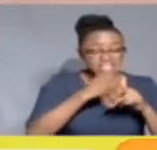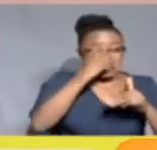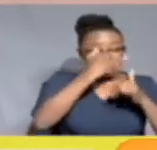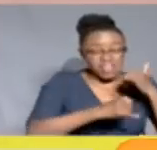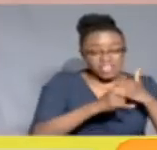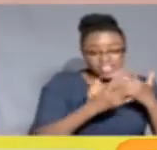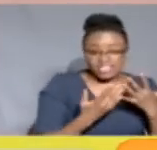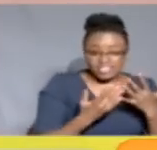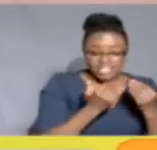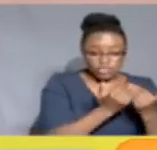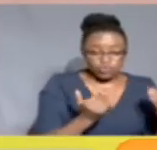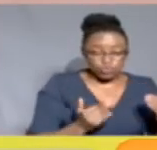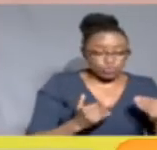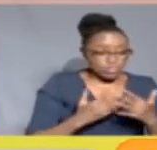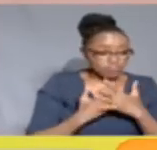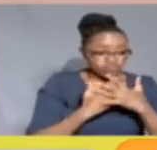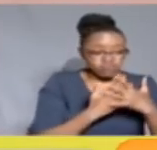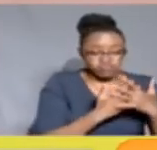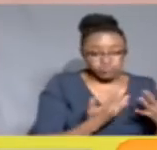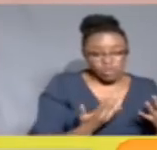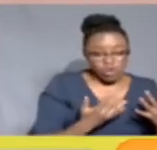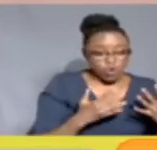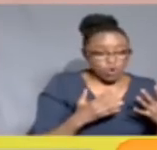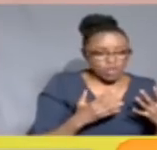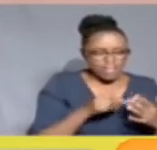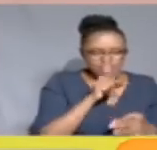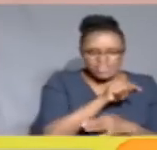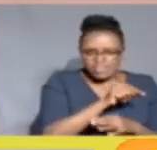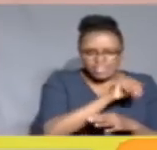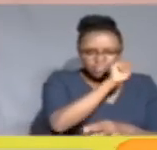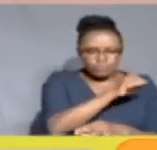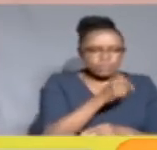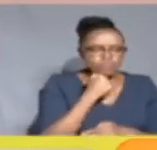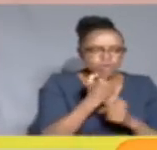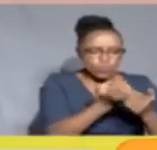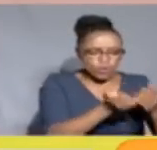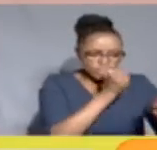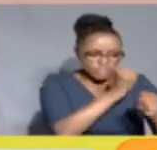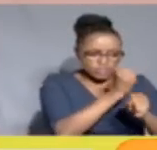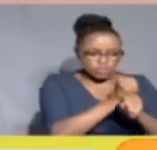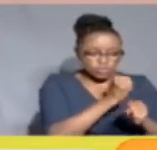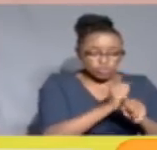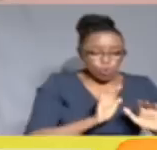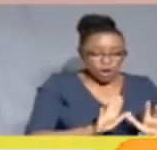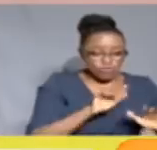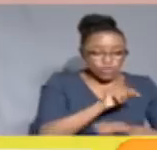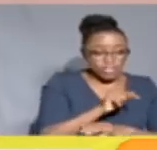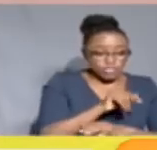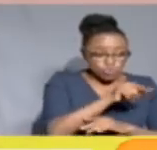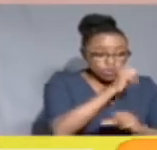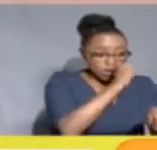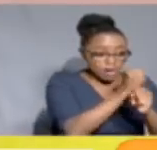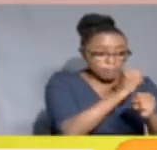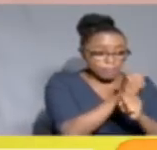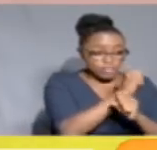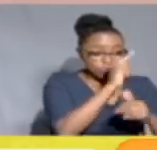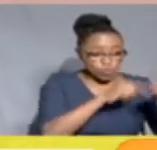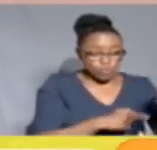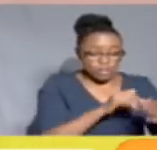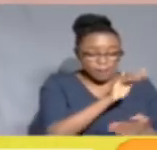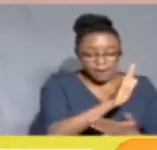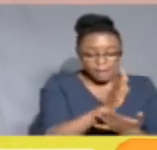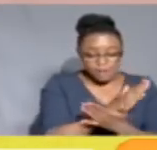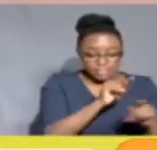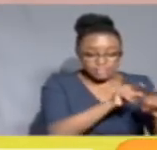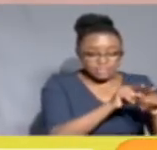these kids find themselves behind bars. What would you say needs to be done to avoid that? And what have you been doing on your part